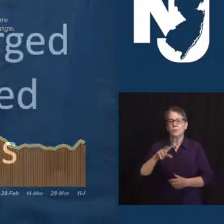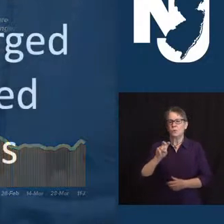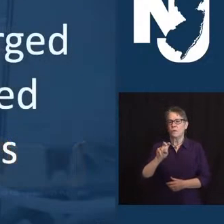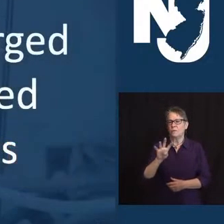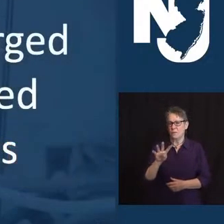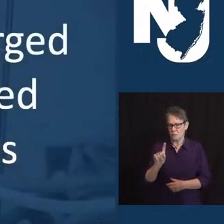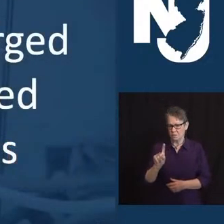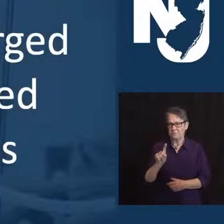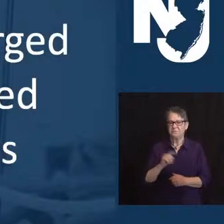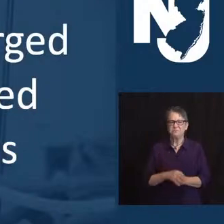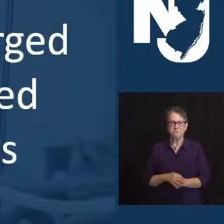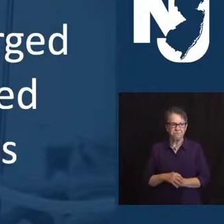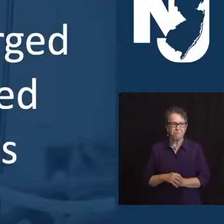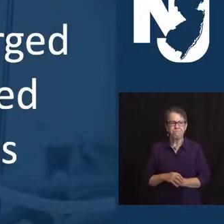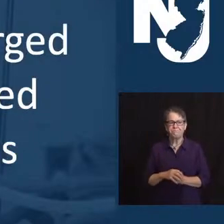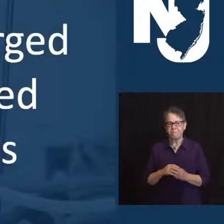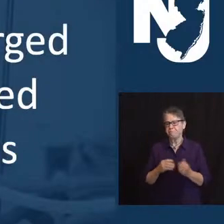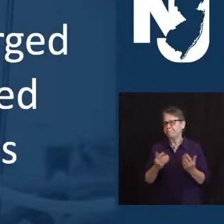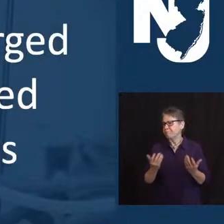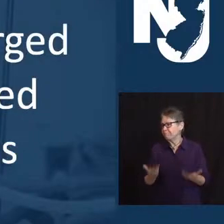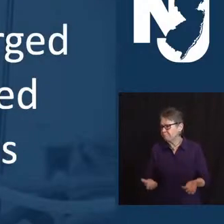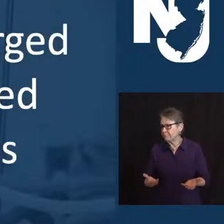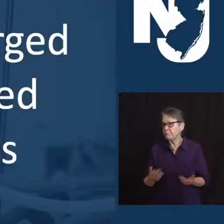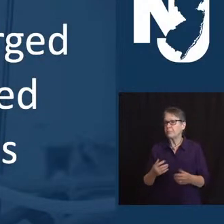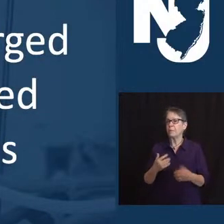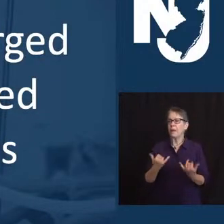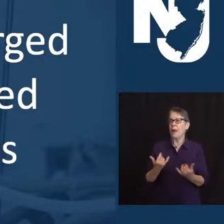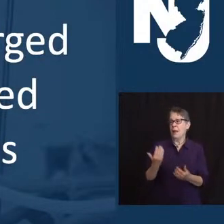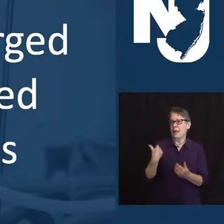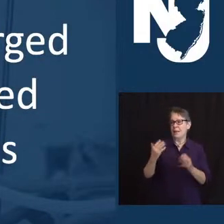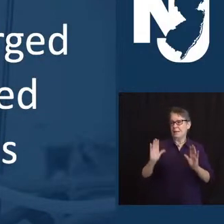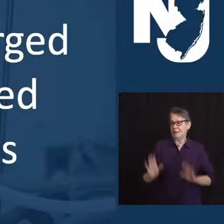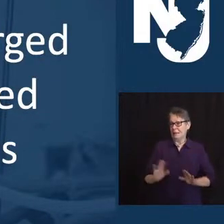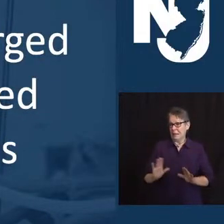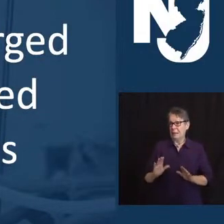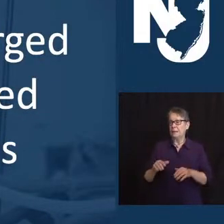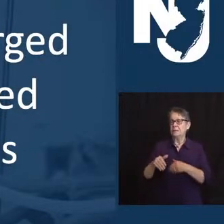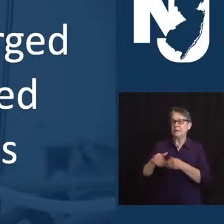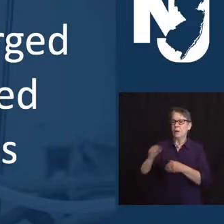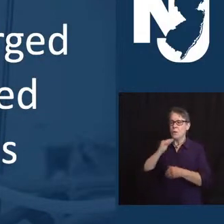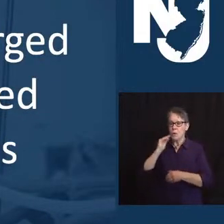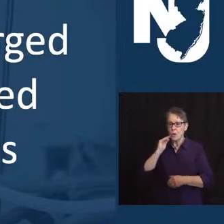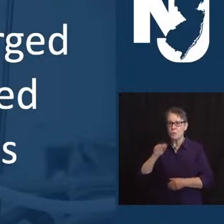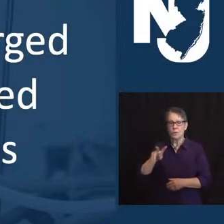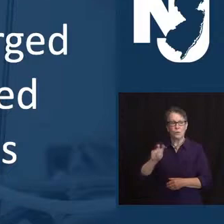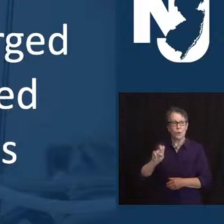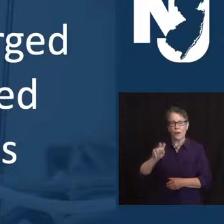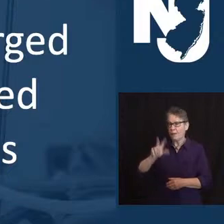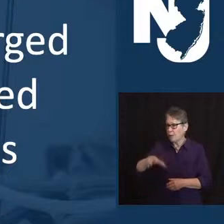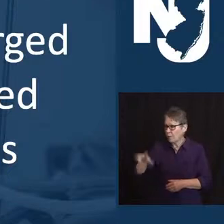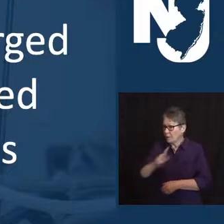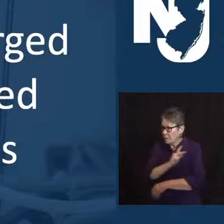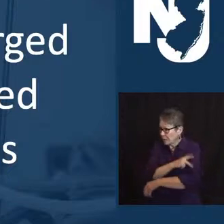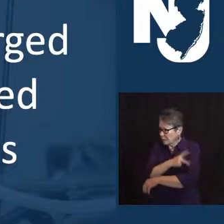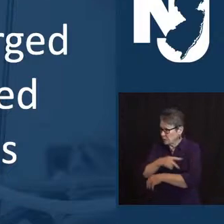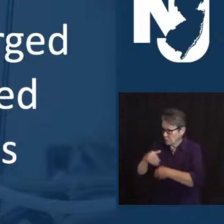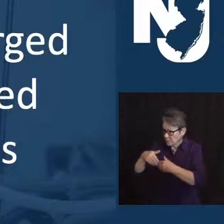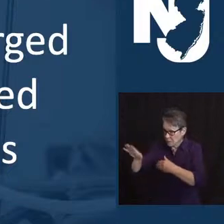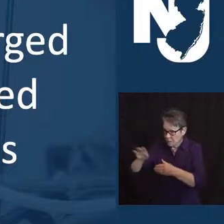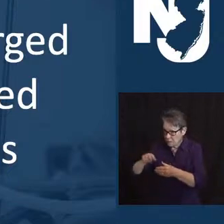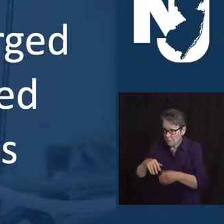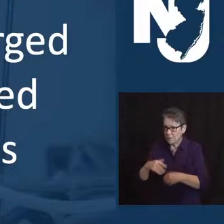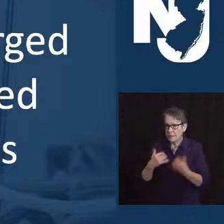day on Sunday, 233 live patients were discharged from hospitals across the state, while 255